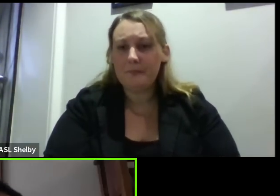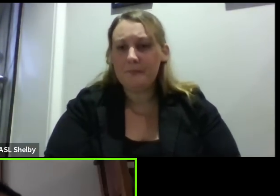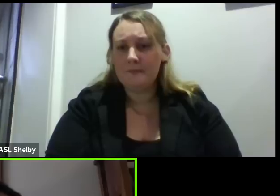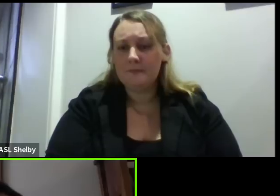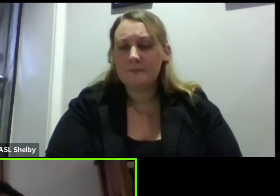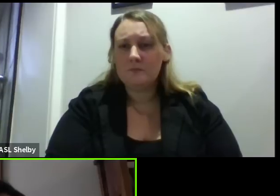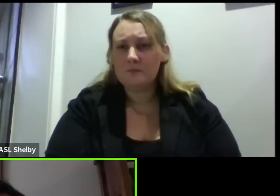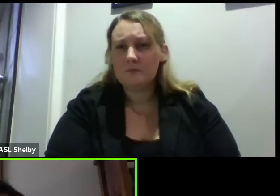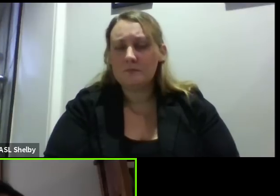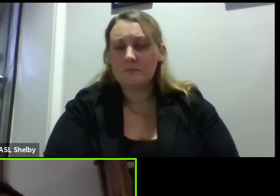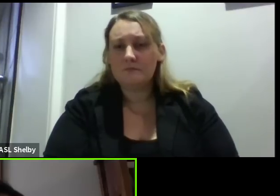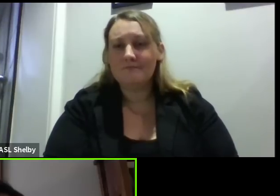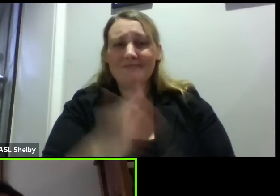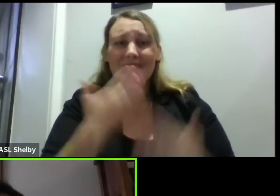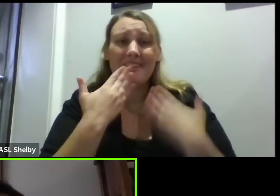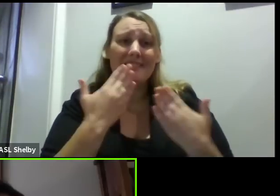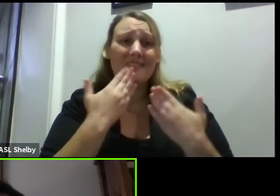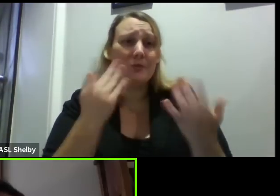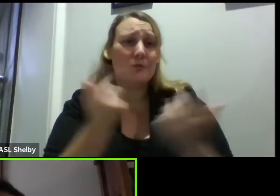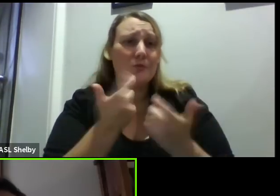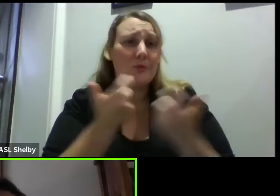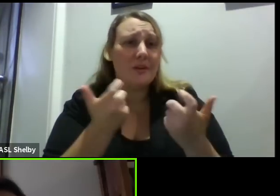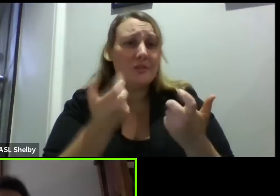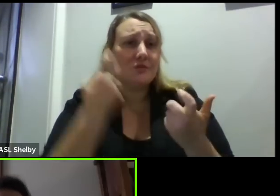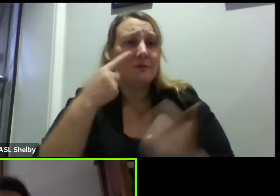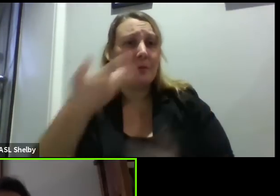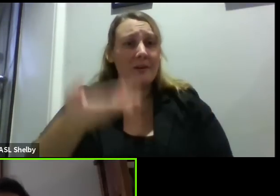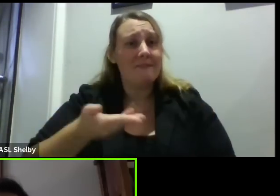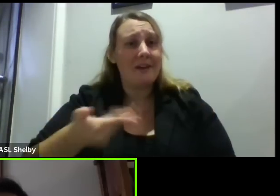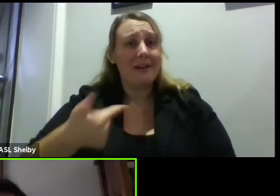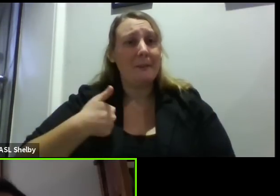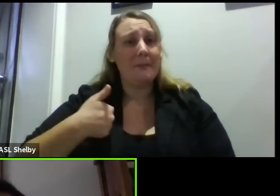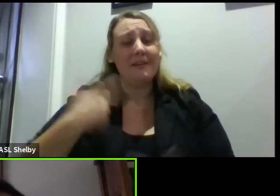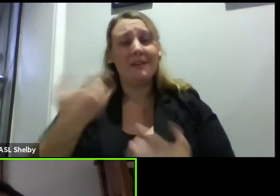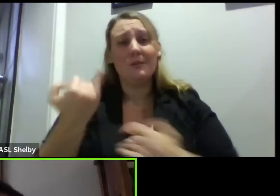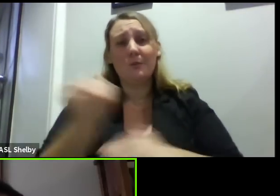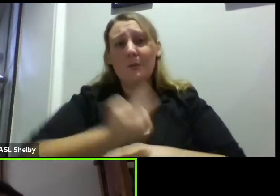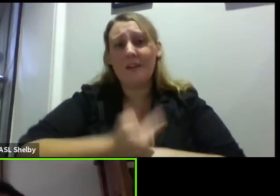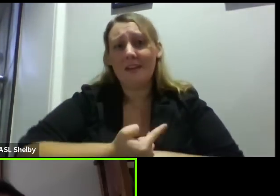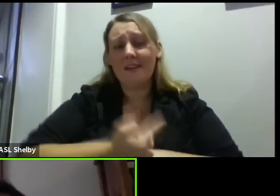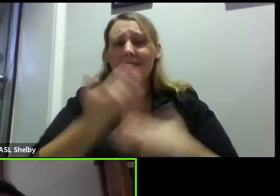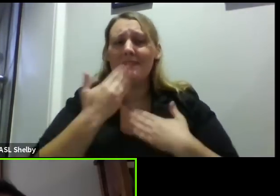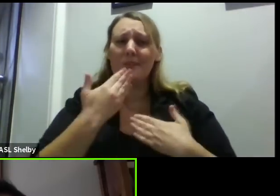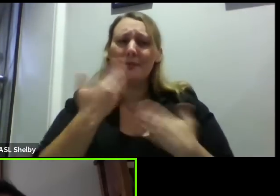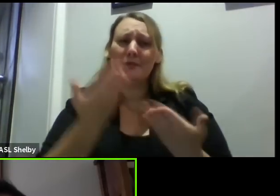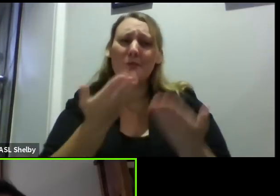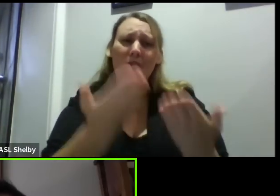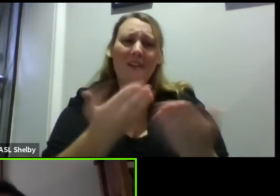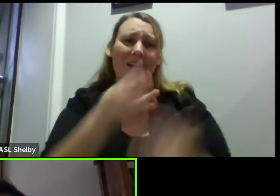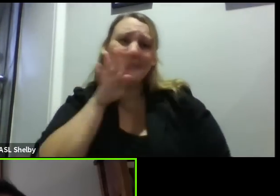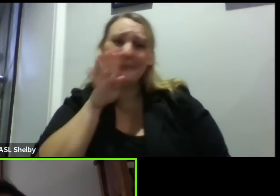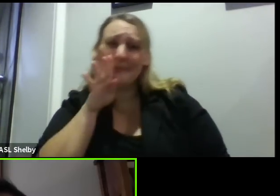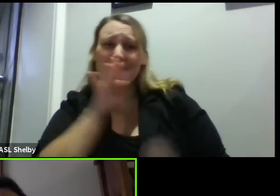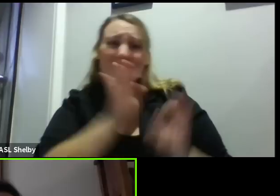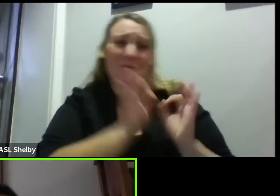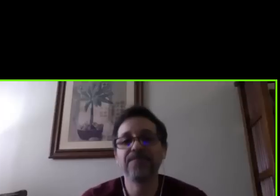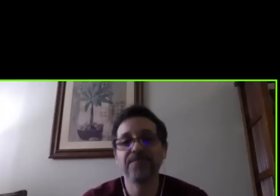I thank you so very much for having invited me today, and thank you so very much for providing interpretation services.